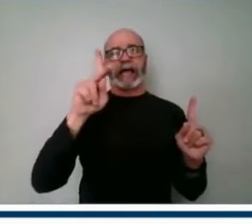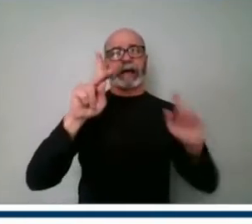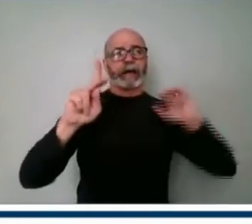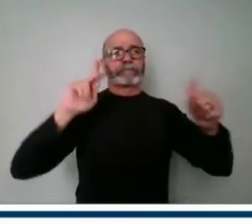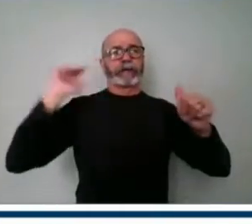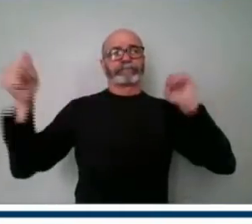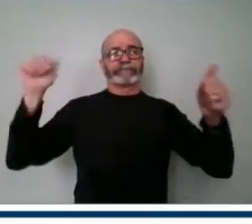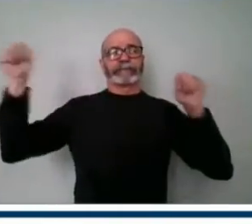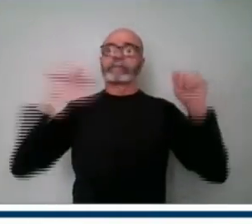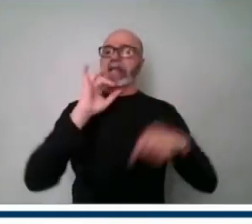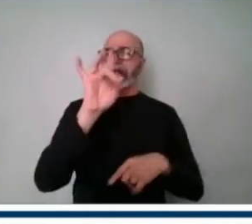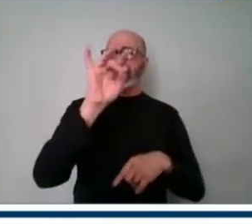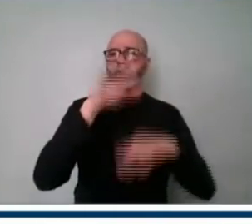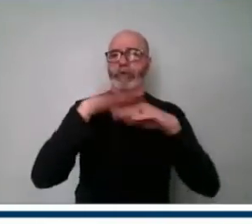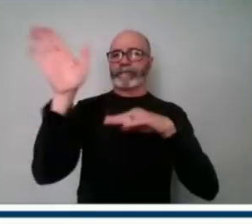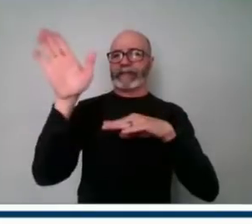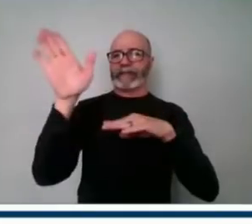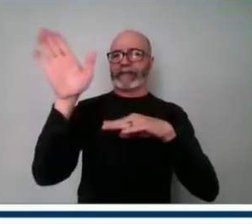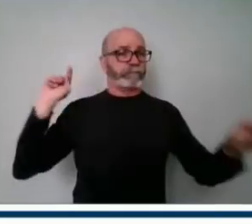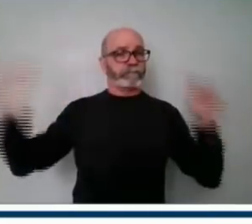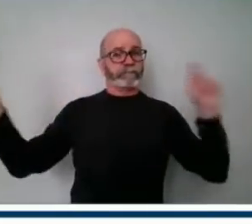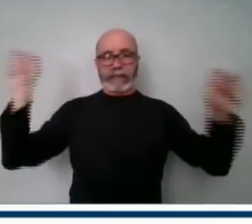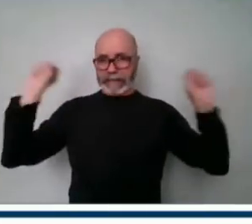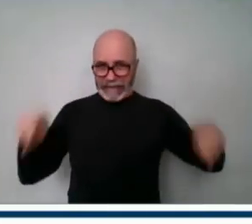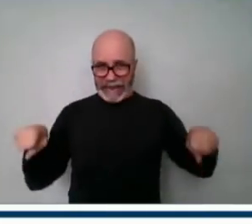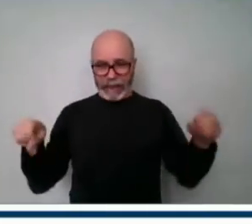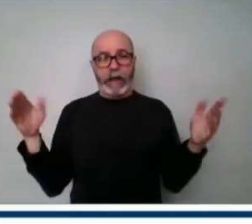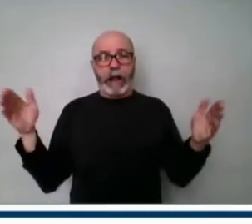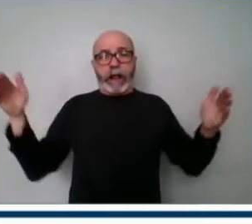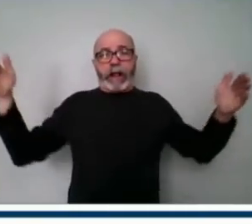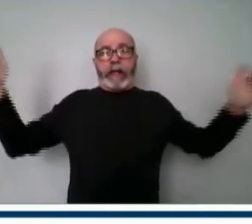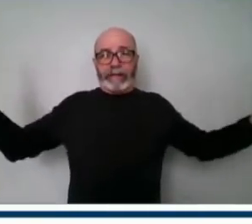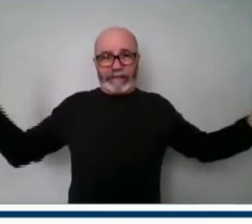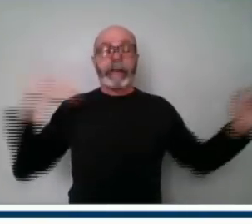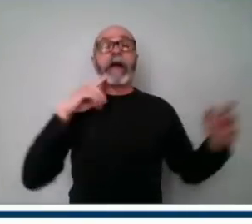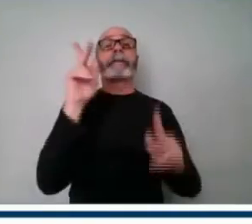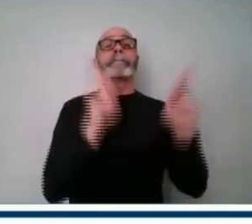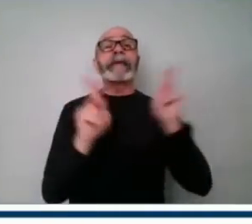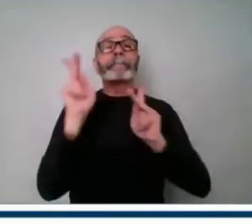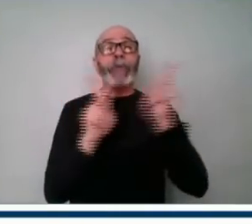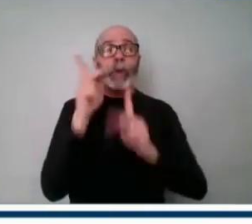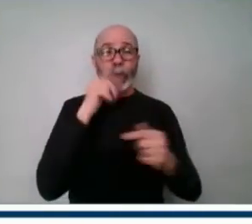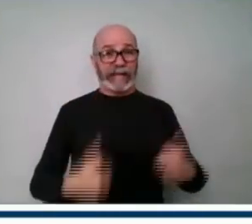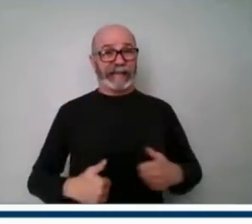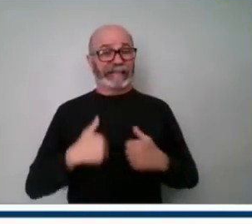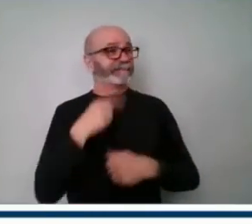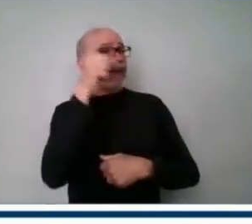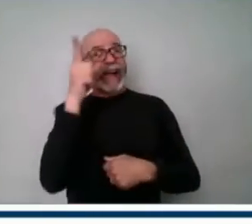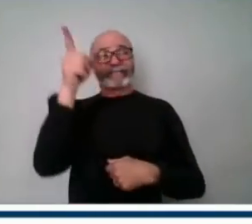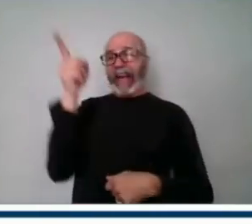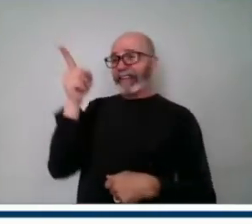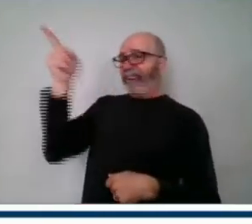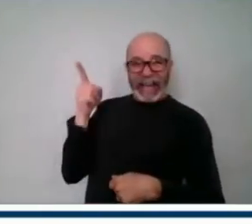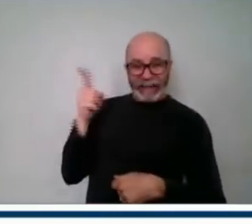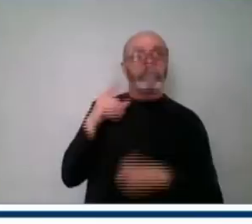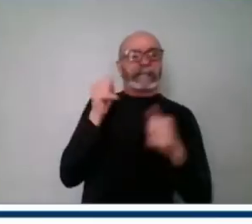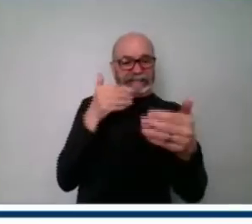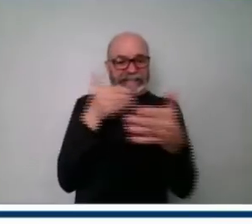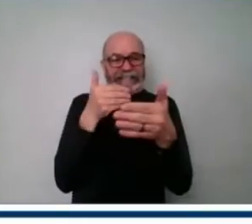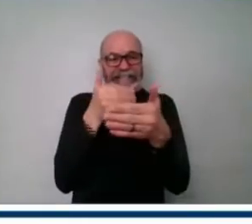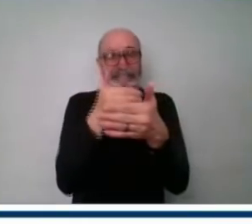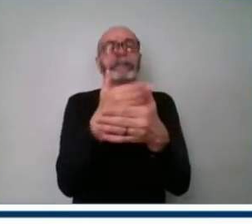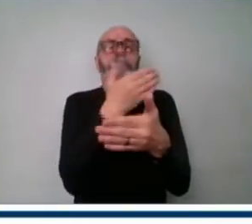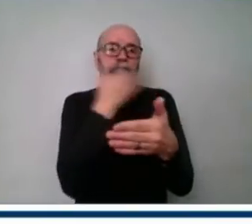more options closer to home. Yesterday, we expanded the age range for those eligible to book at one of the 25